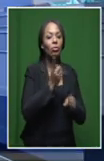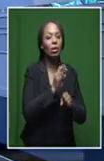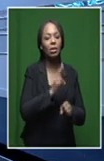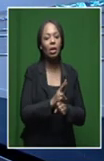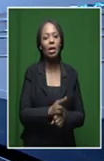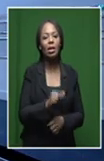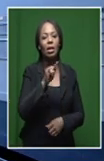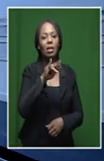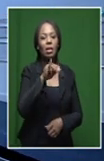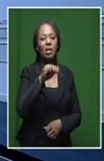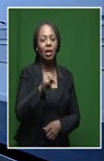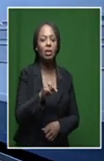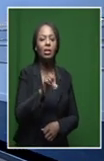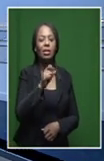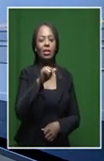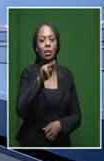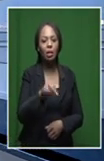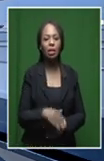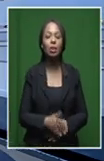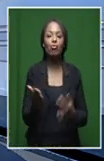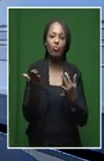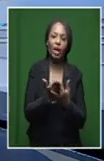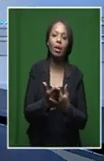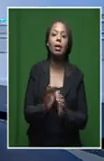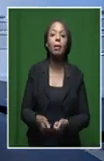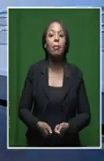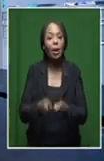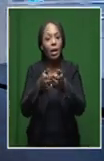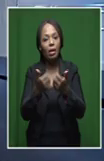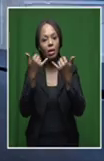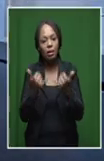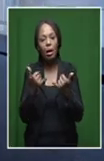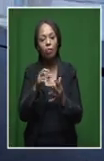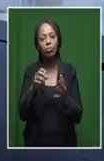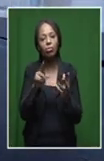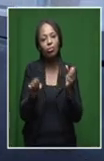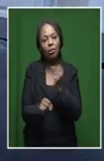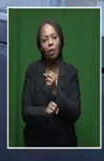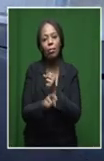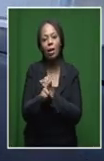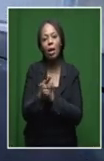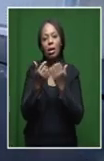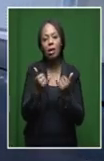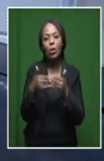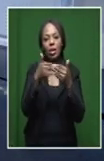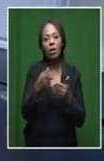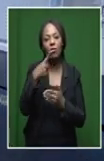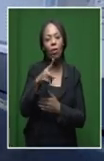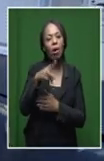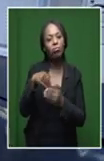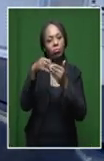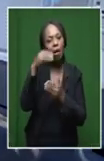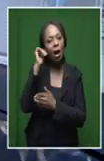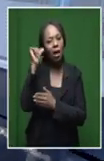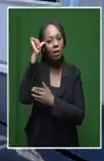conversation a little bit later. Of course, we're going for a quick break right now. And when we come back, we'll wrap up our discussion around care for the elderly with respect to their